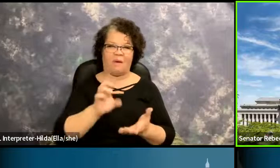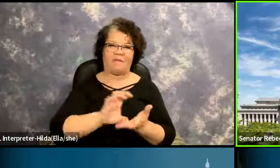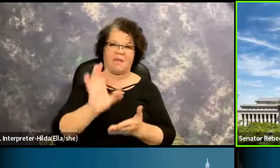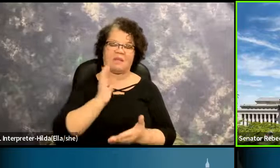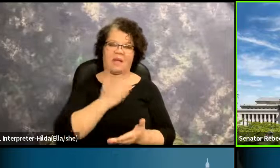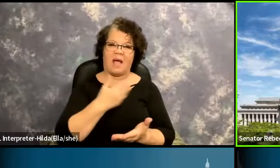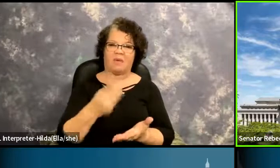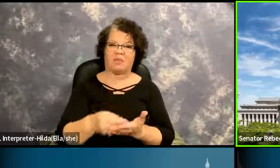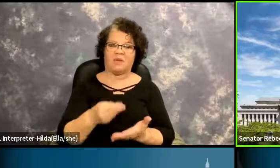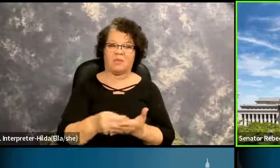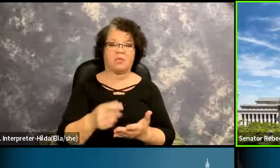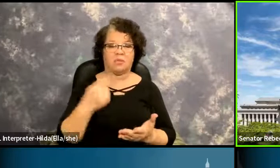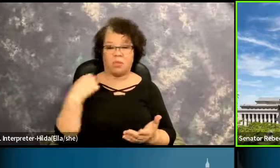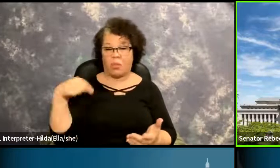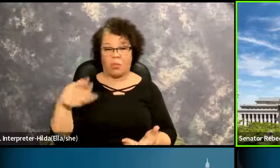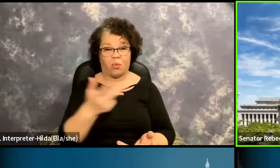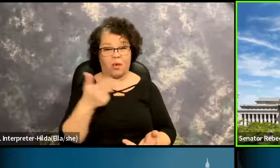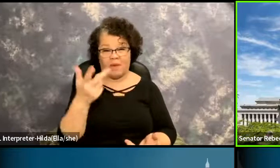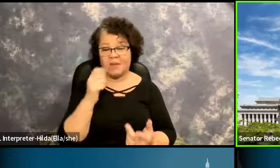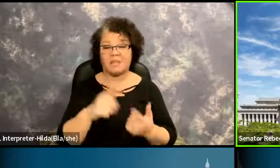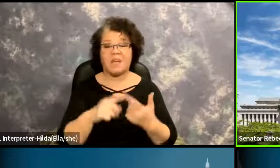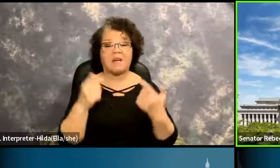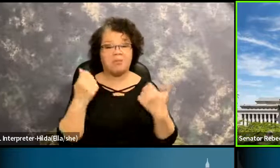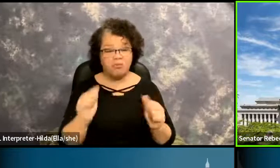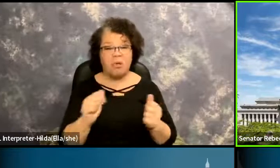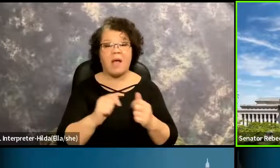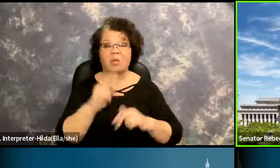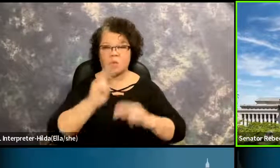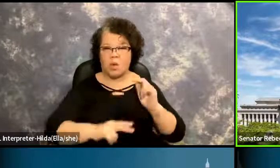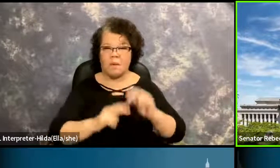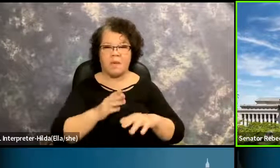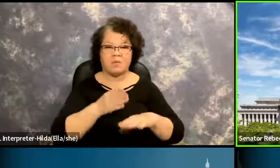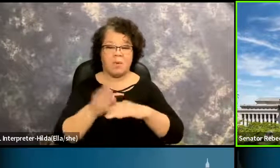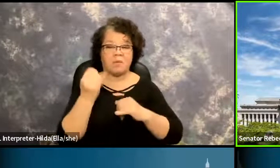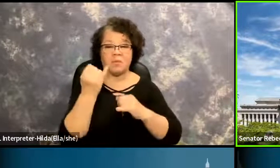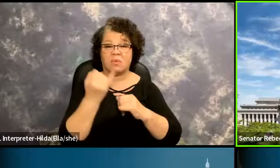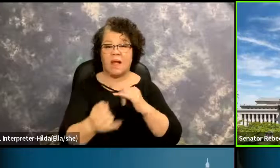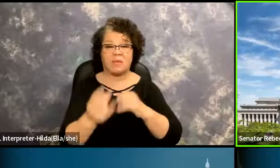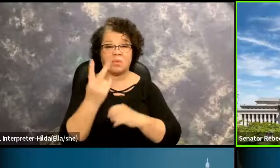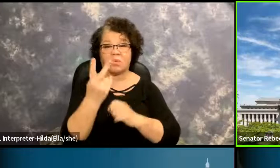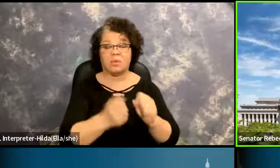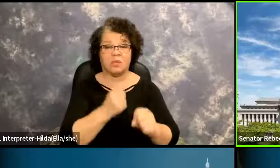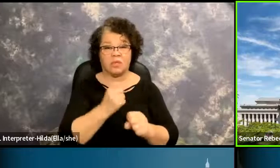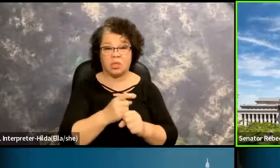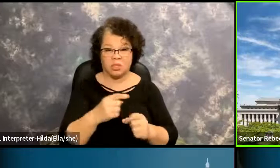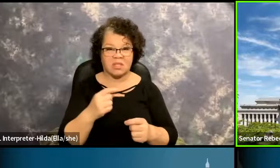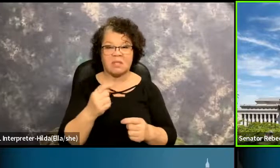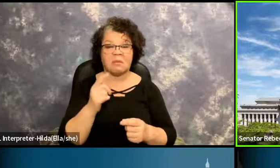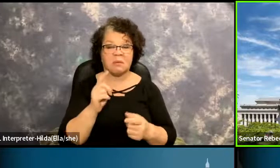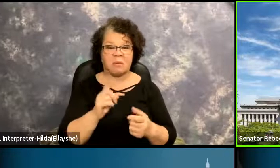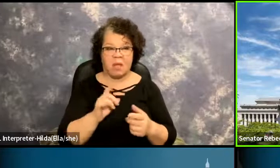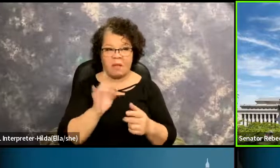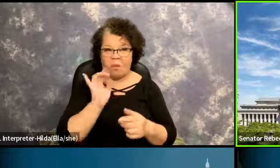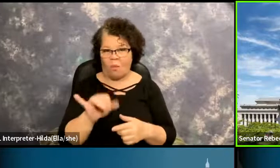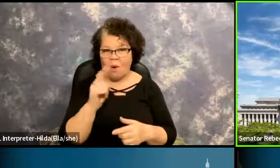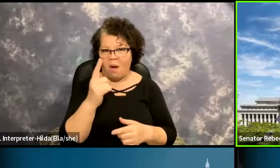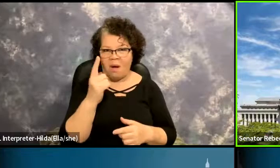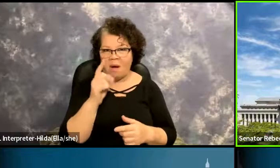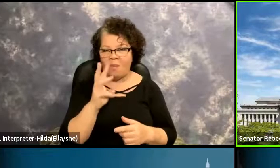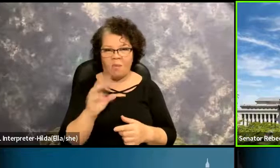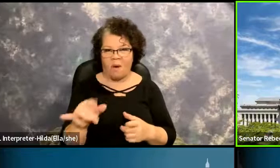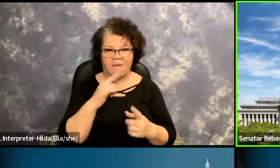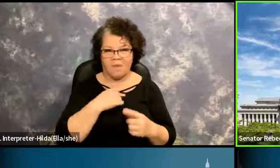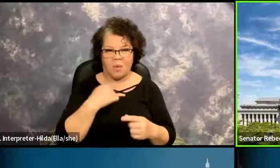three of us have really tried to build over the last 2 years, making sure one way for me to see that our communities